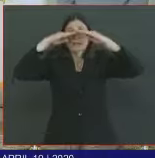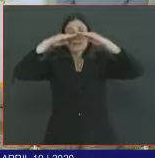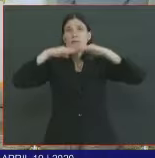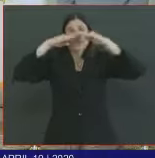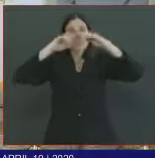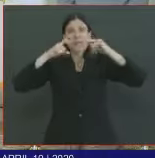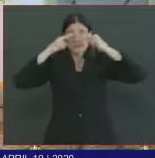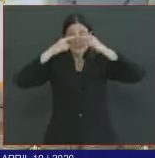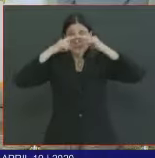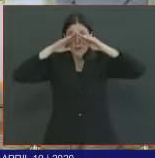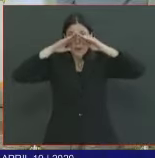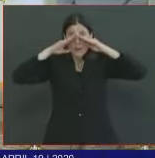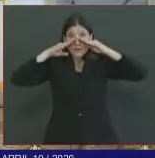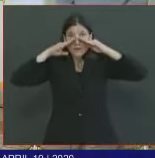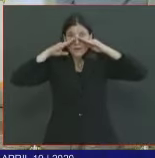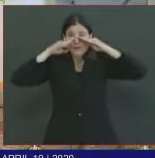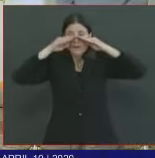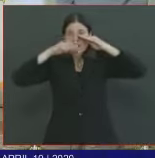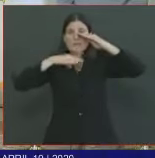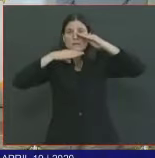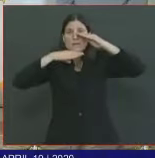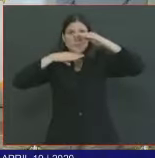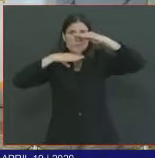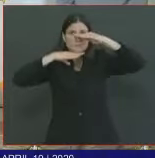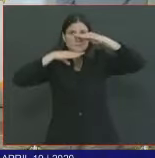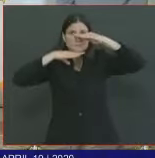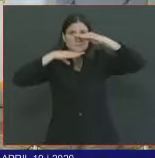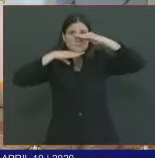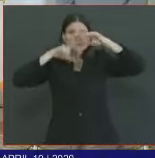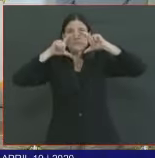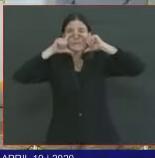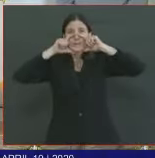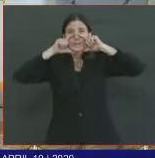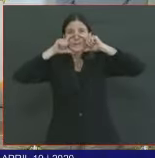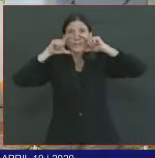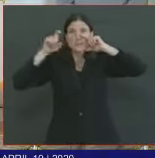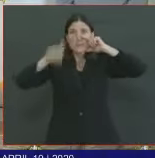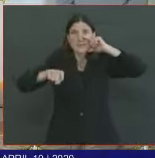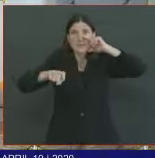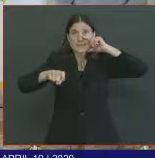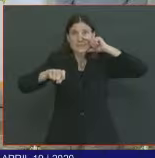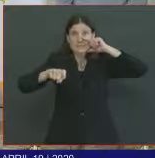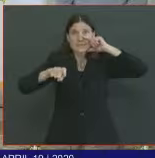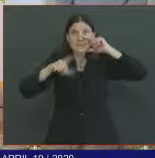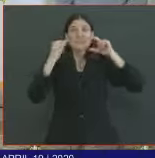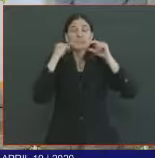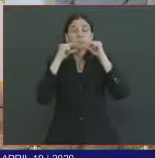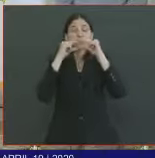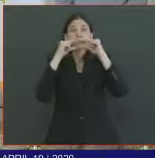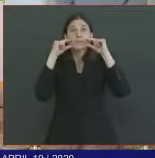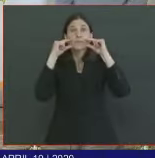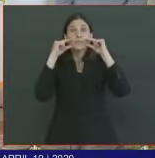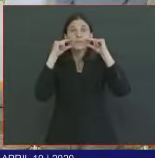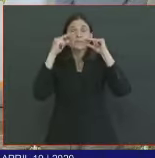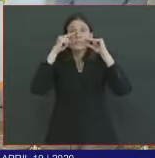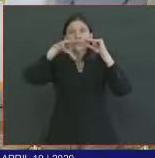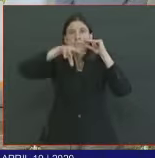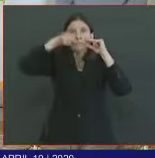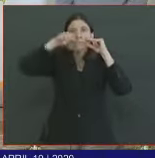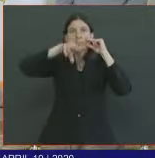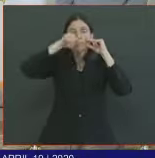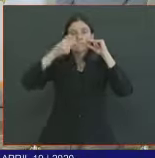to cover your nose and your mouth. So that either means you need a bigger mask or maybe just pull it up over your nose to make sure it's